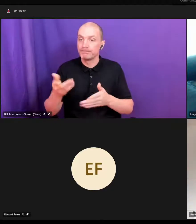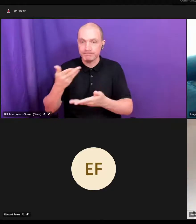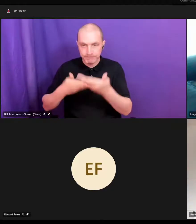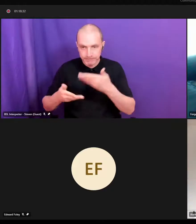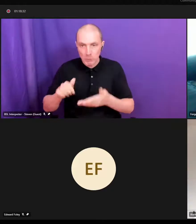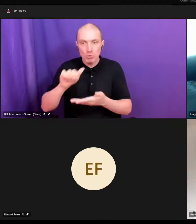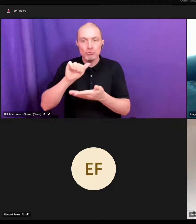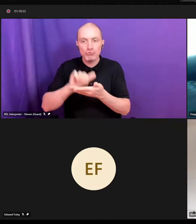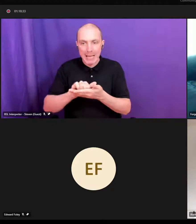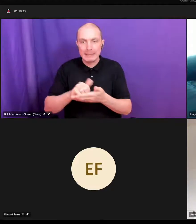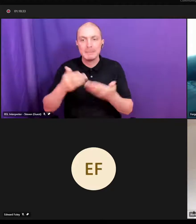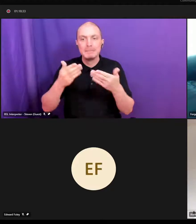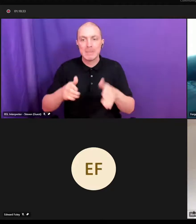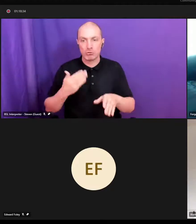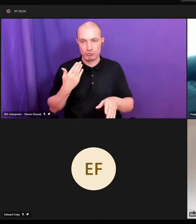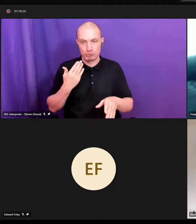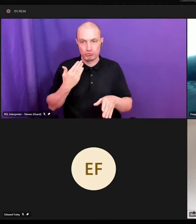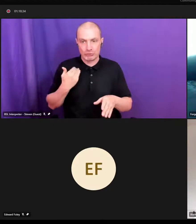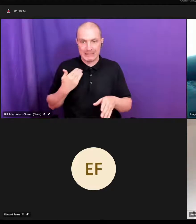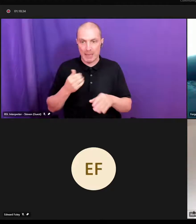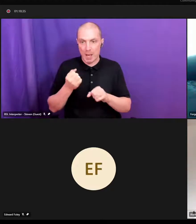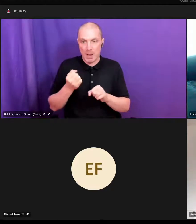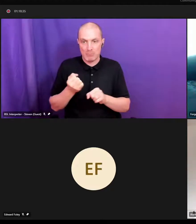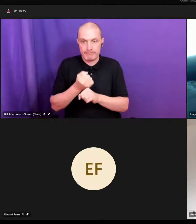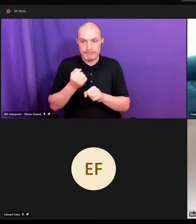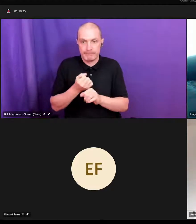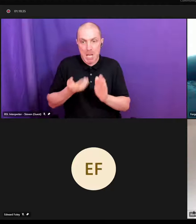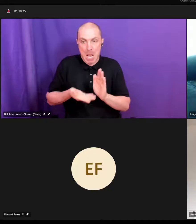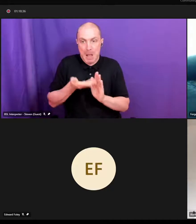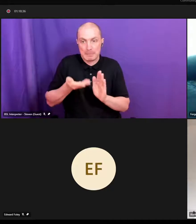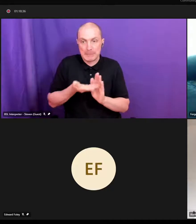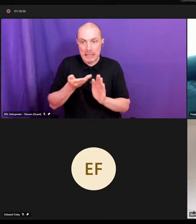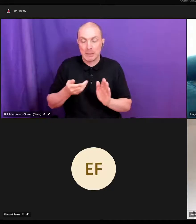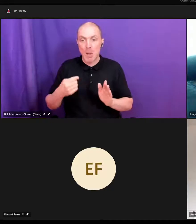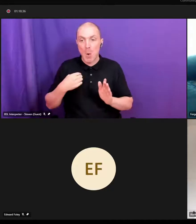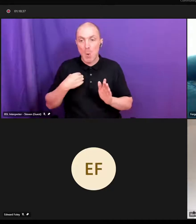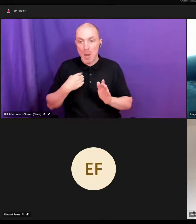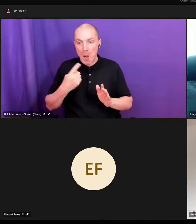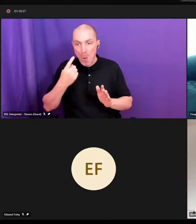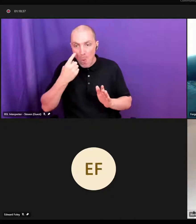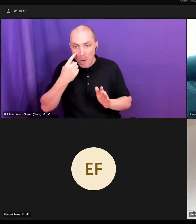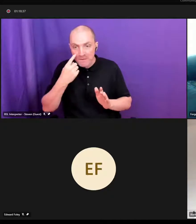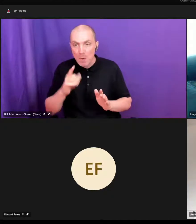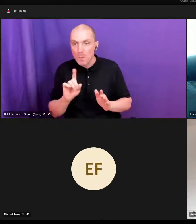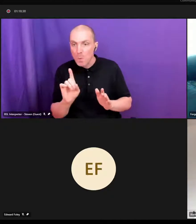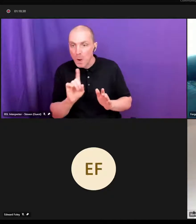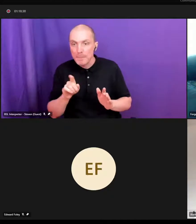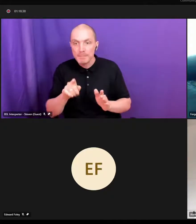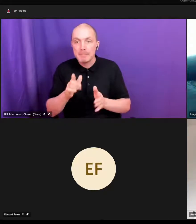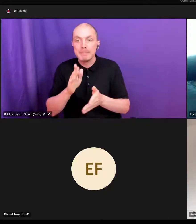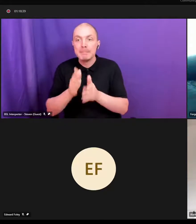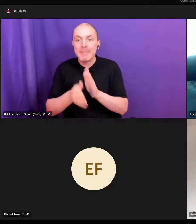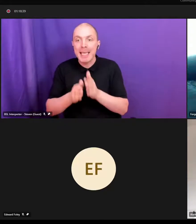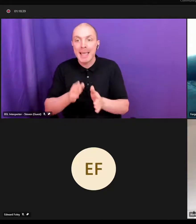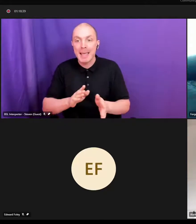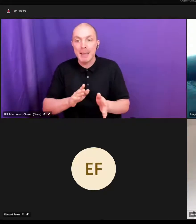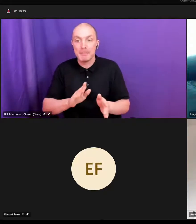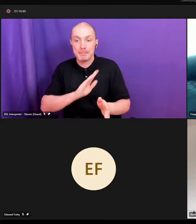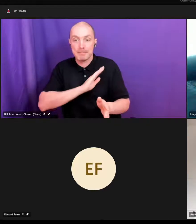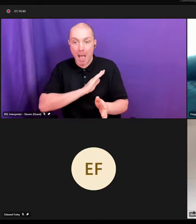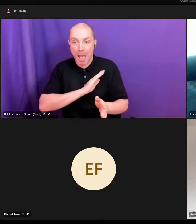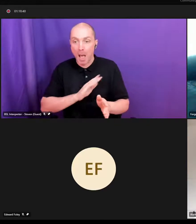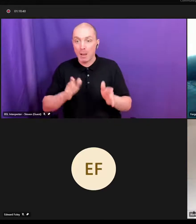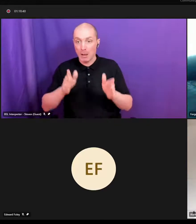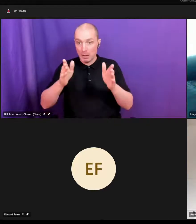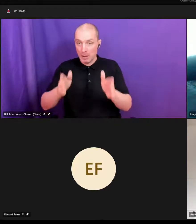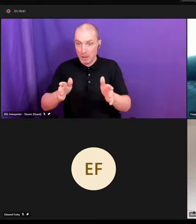refurbished recently. What we are looking at, what we can do within this allocation, is look slightly wider than the play area and make sure that the actual path